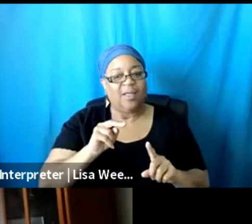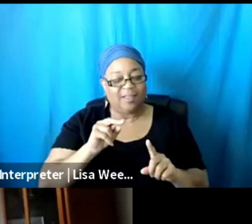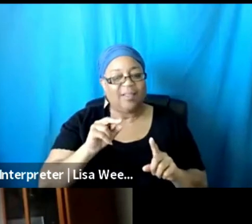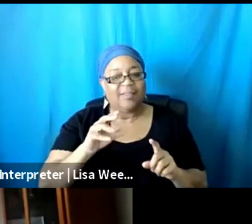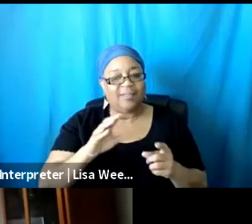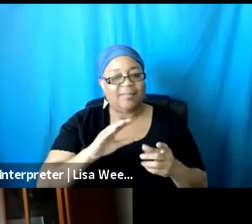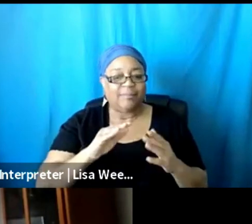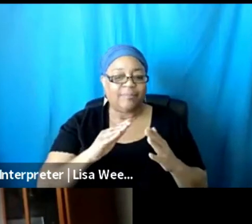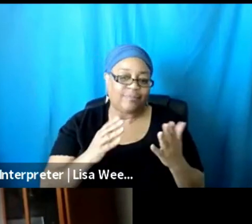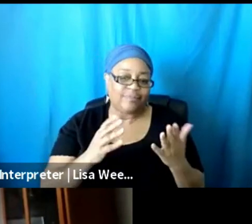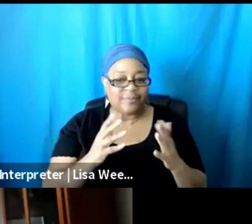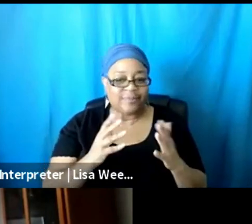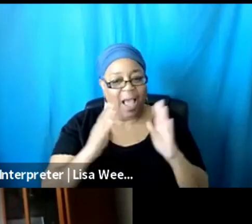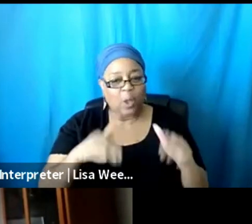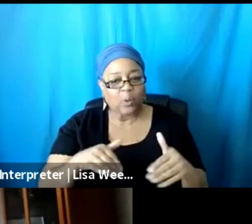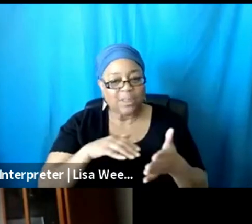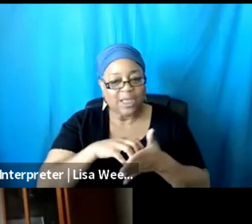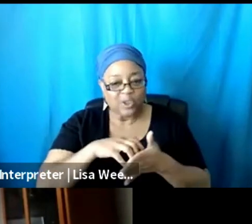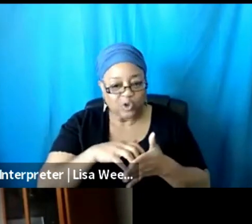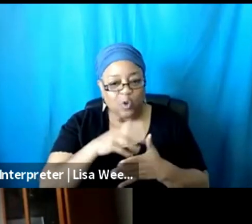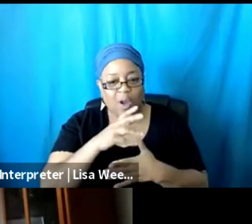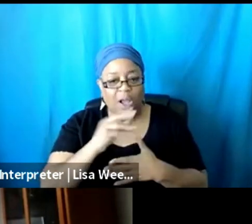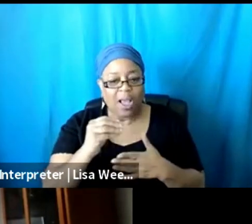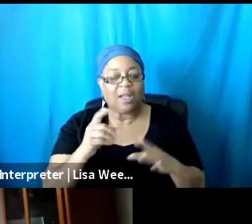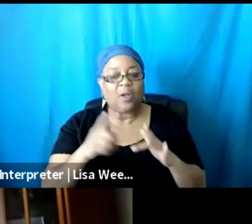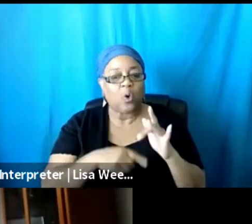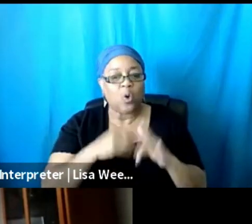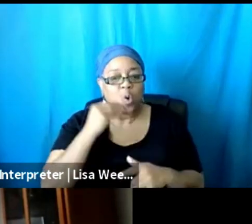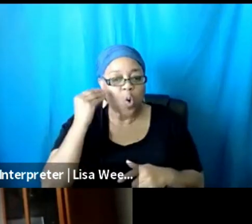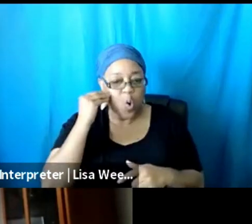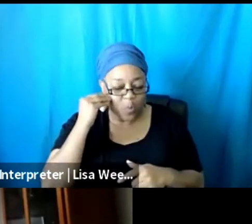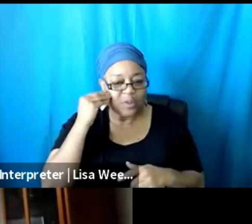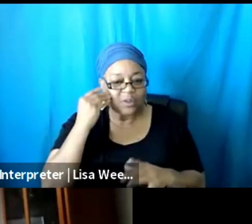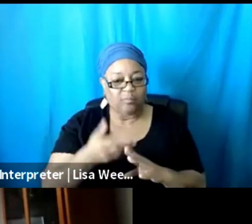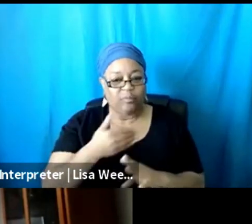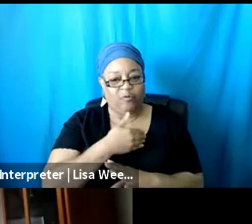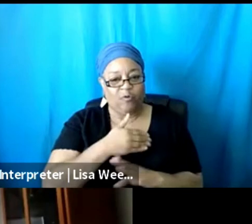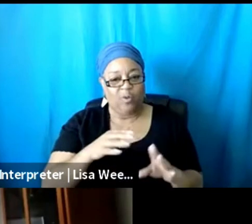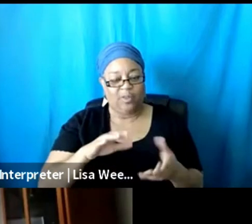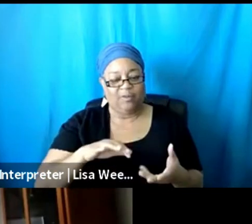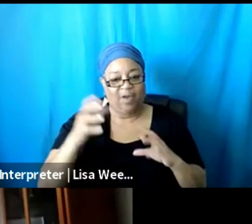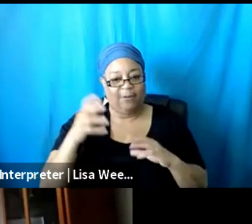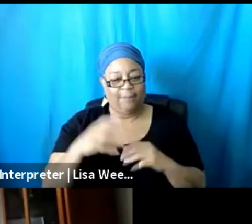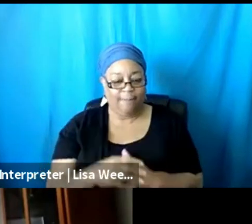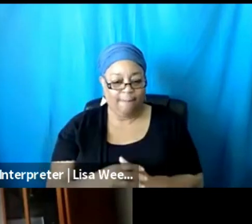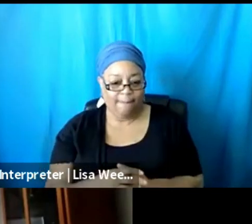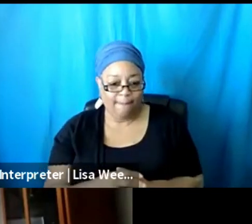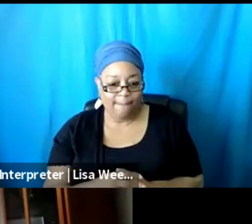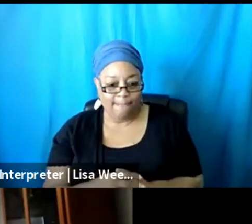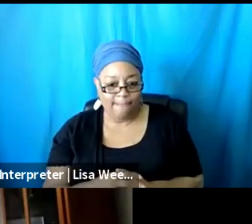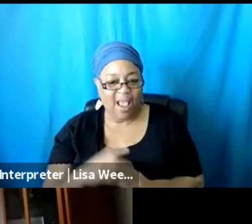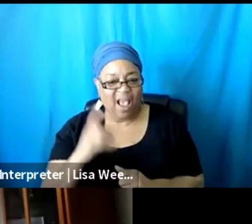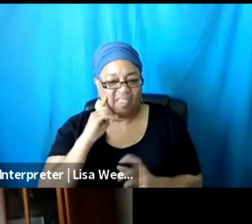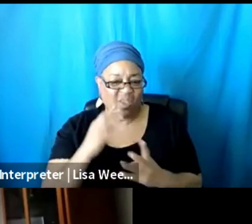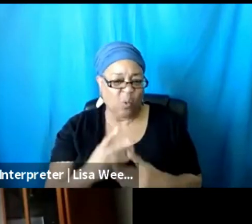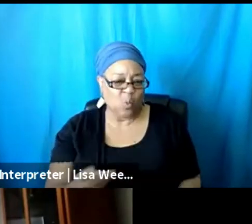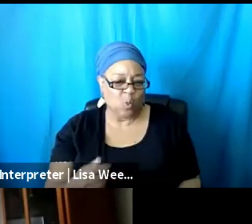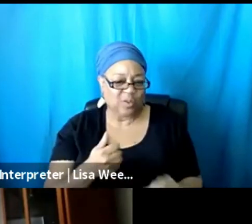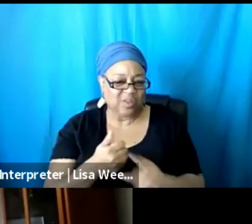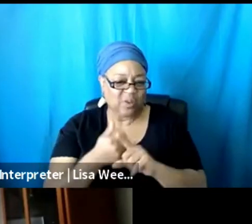needs systematically prior to the event. And that's, I think, a whole workshop in and of itself.